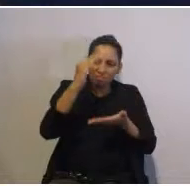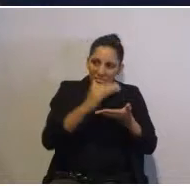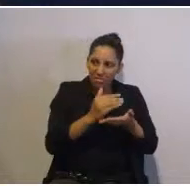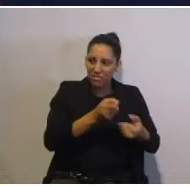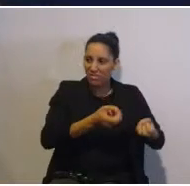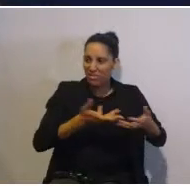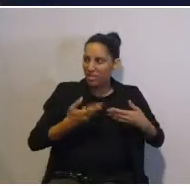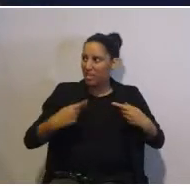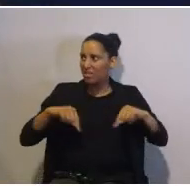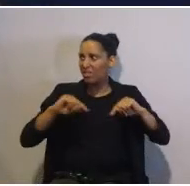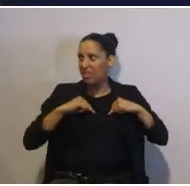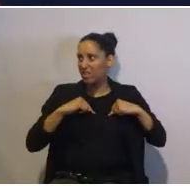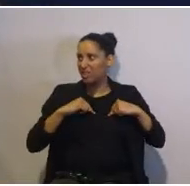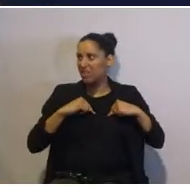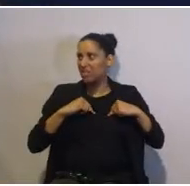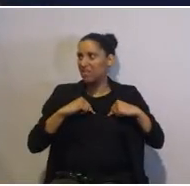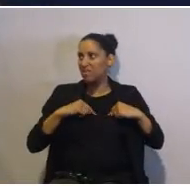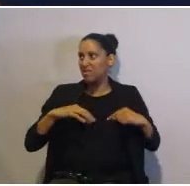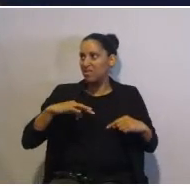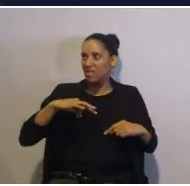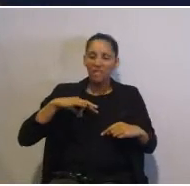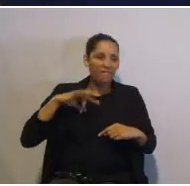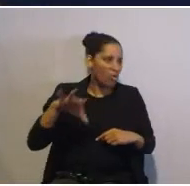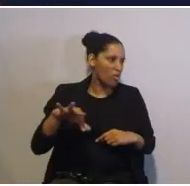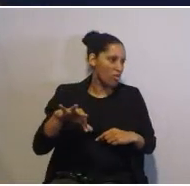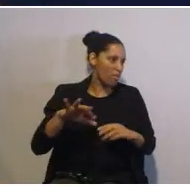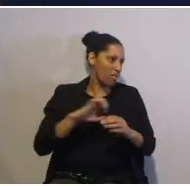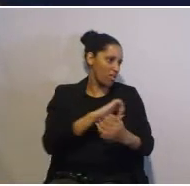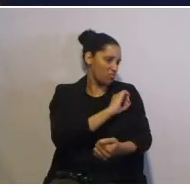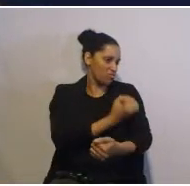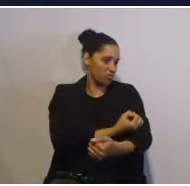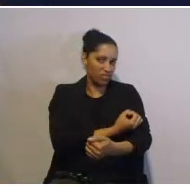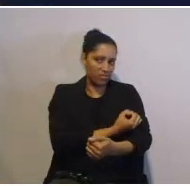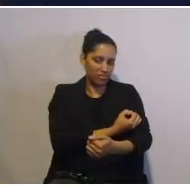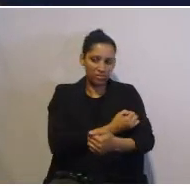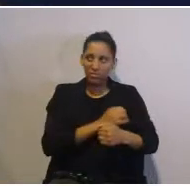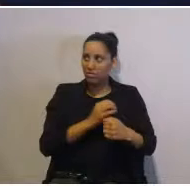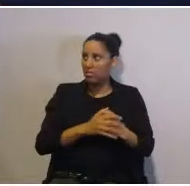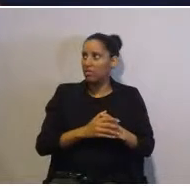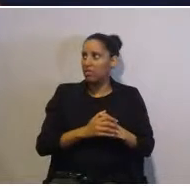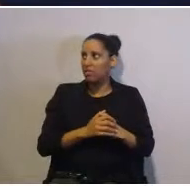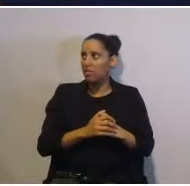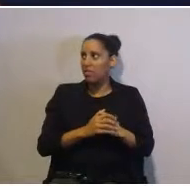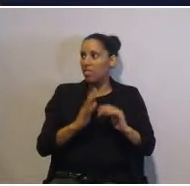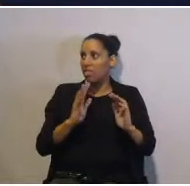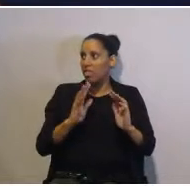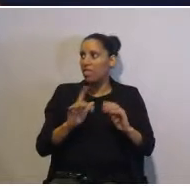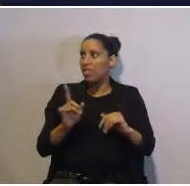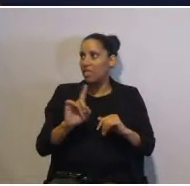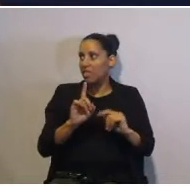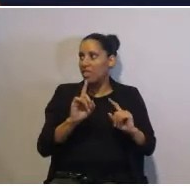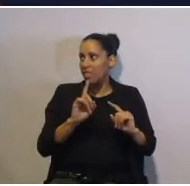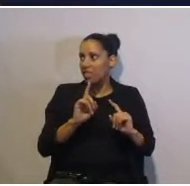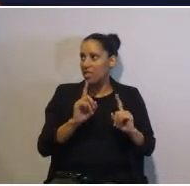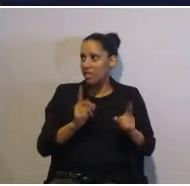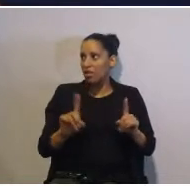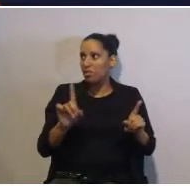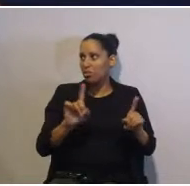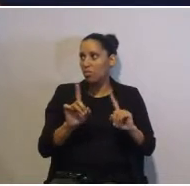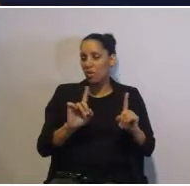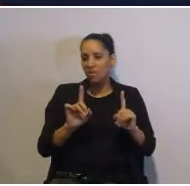some affordable energy? And yeah, that's what